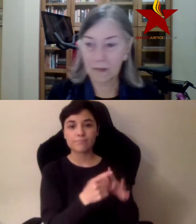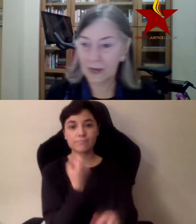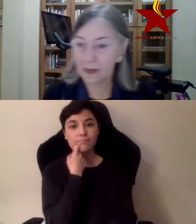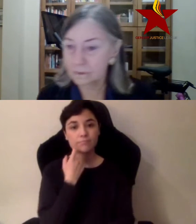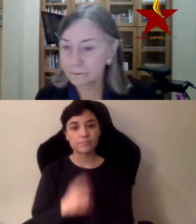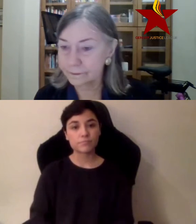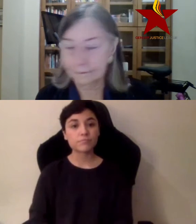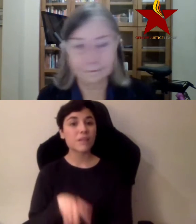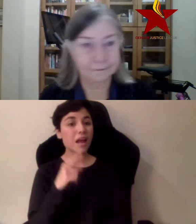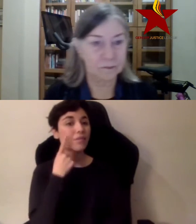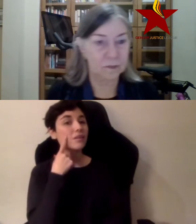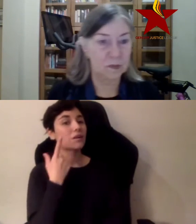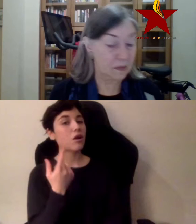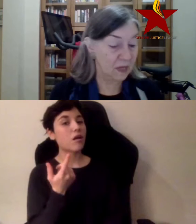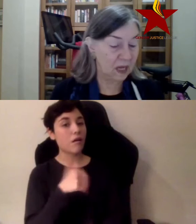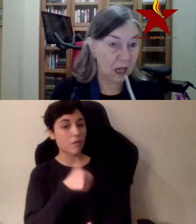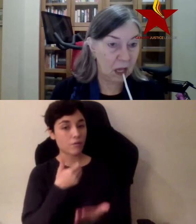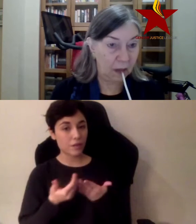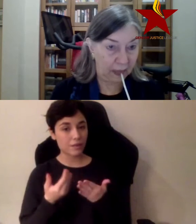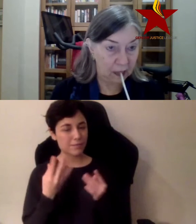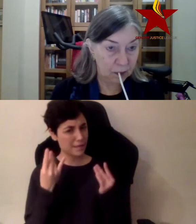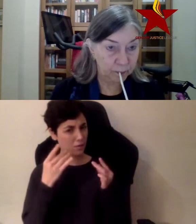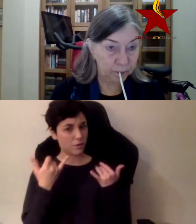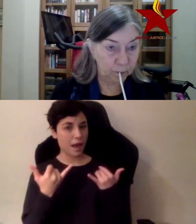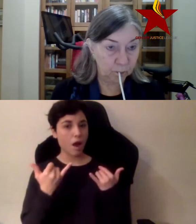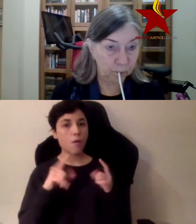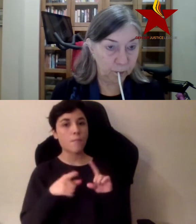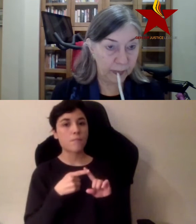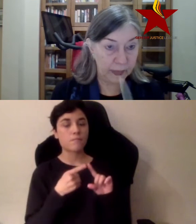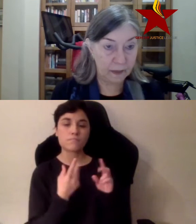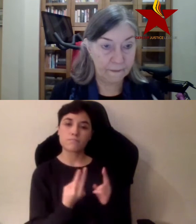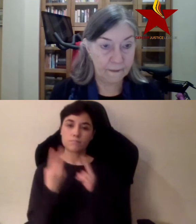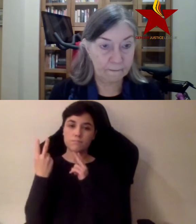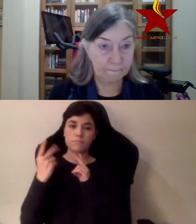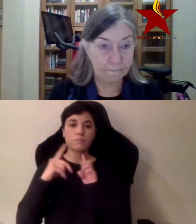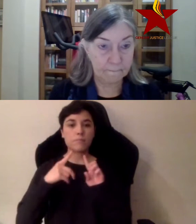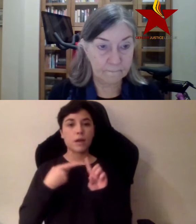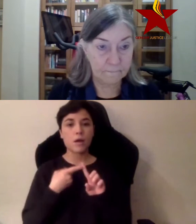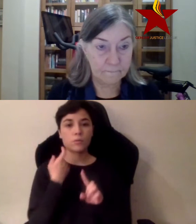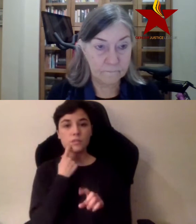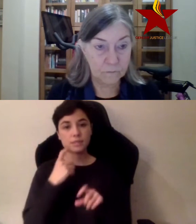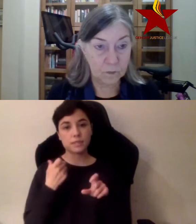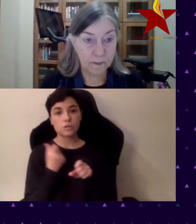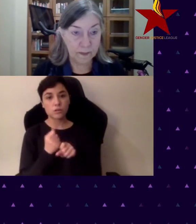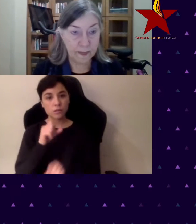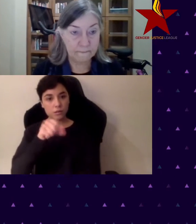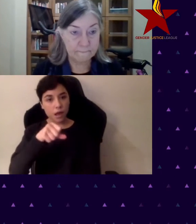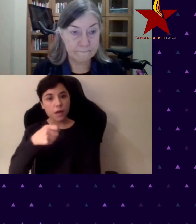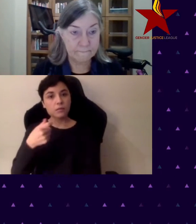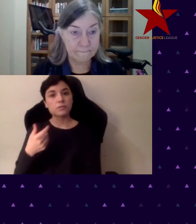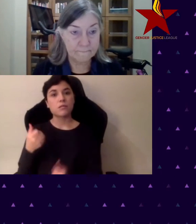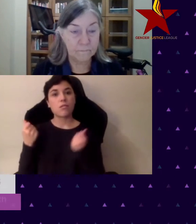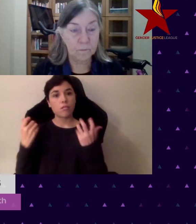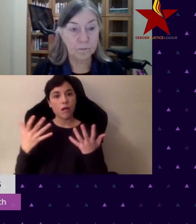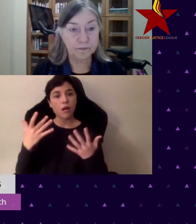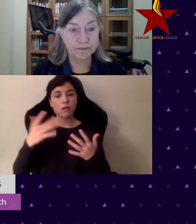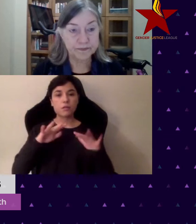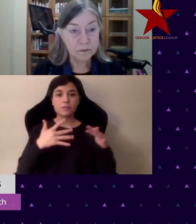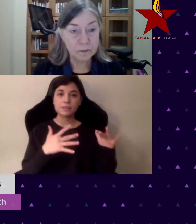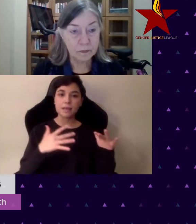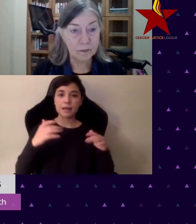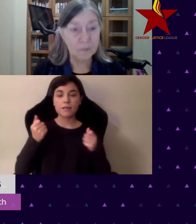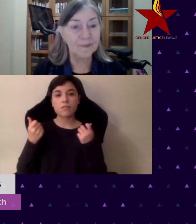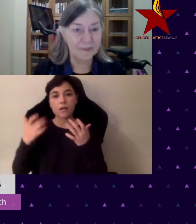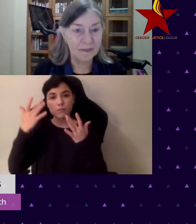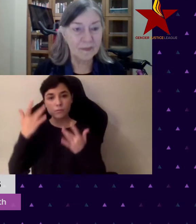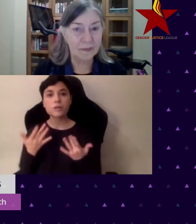this past year, and like Dr. Gromko said before, there's a lot of anxiety and depression. And, you know, Zoom meetings are great. I can see your